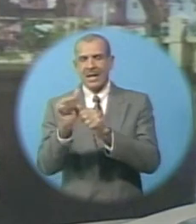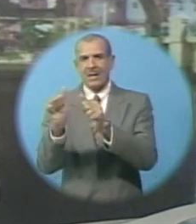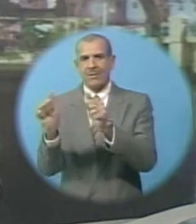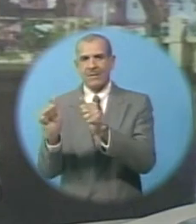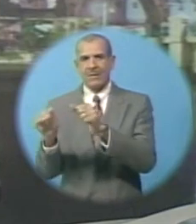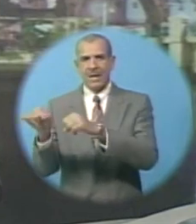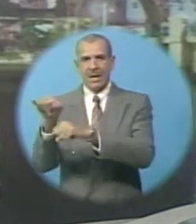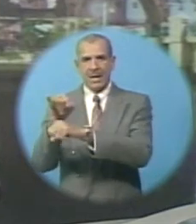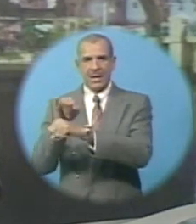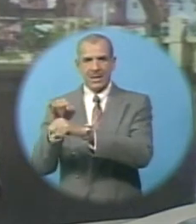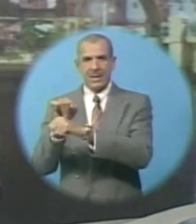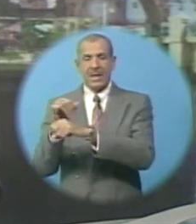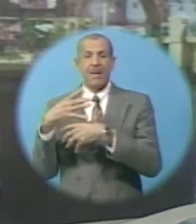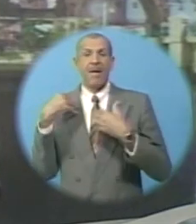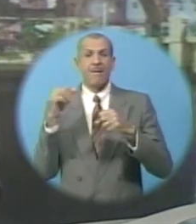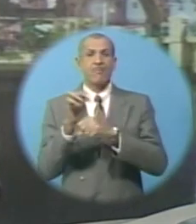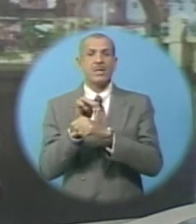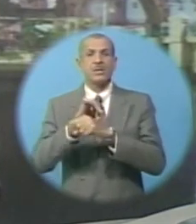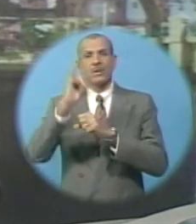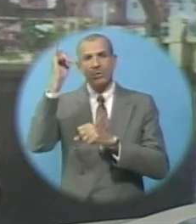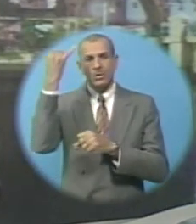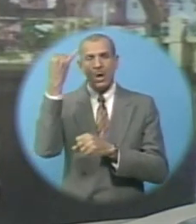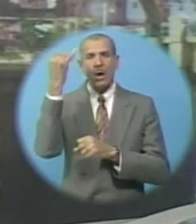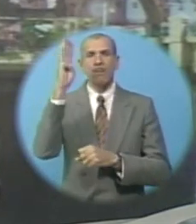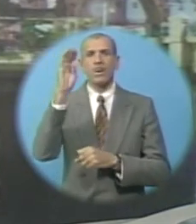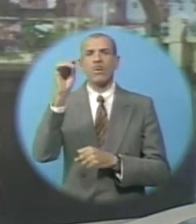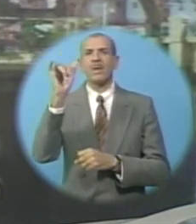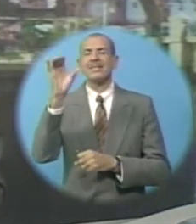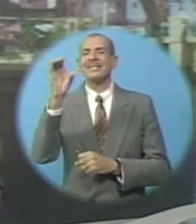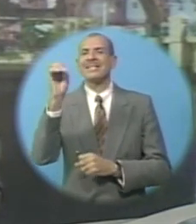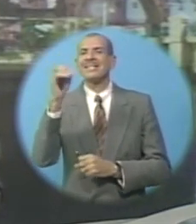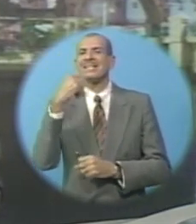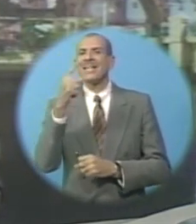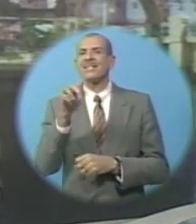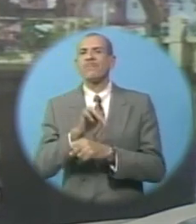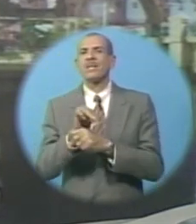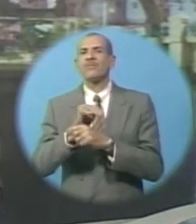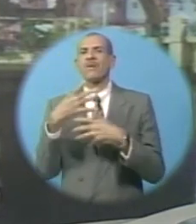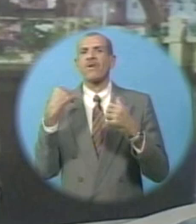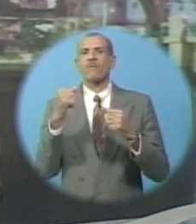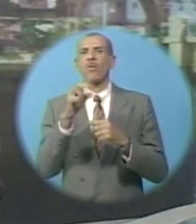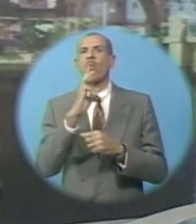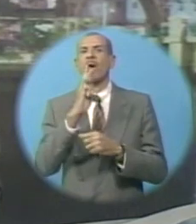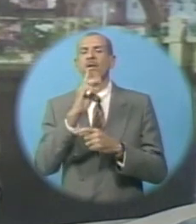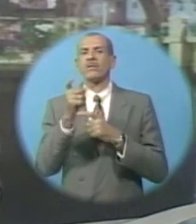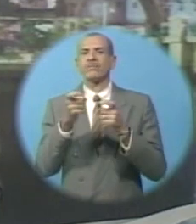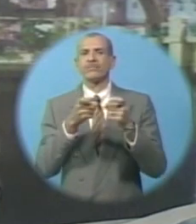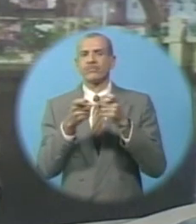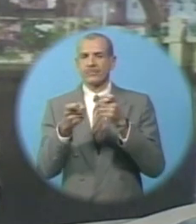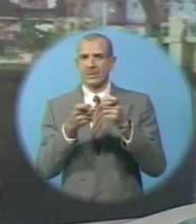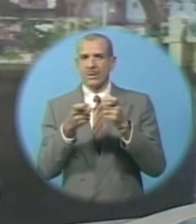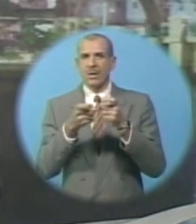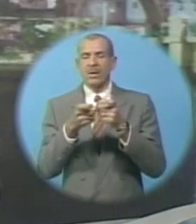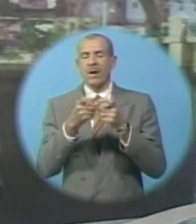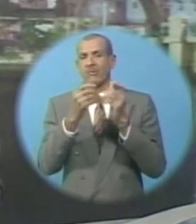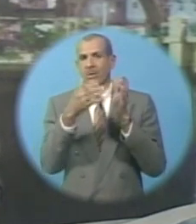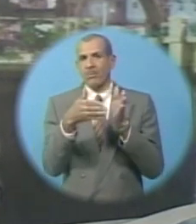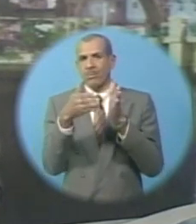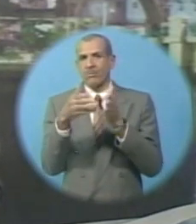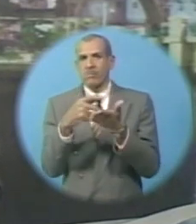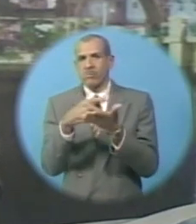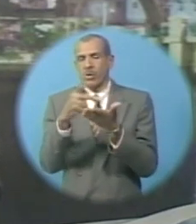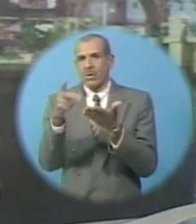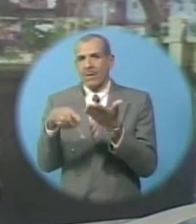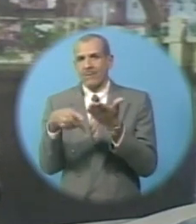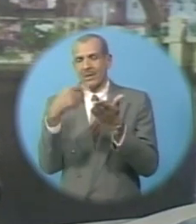island. Health Minister John Boyce says the Ministries of Health, Tourism and Water Resource Management have formalized the program to